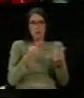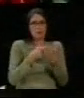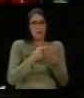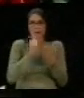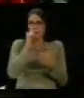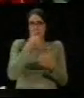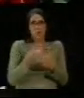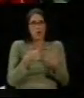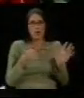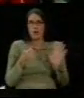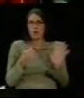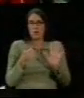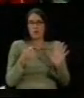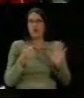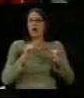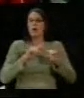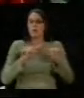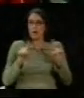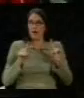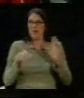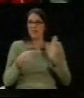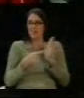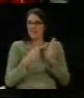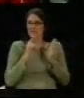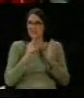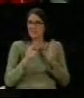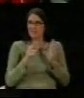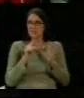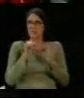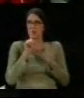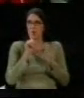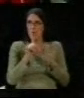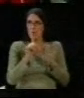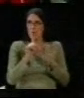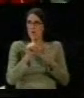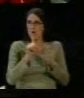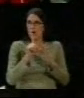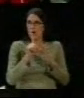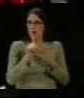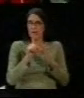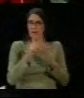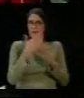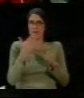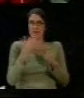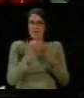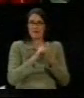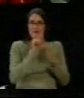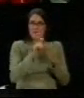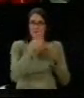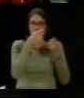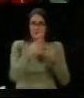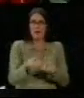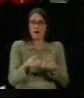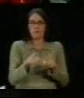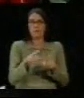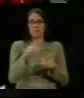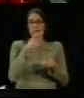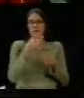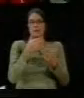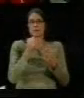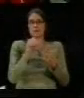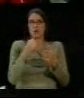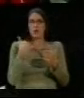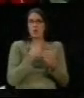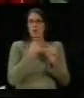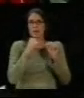tomorrow. This is sort of one in the line of natural things that have to occur for us to